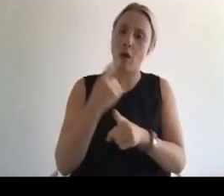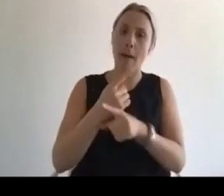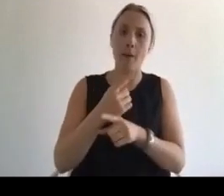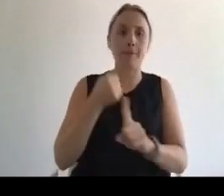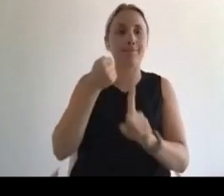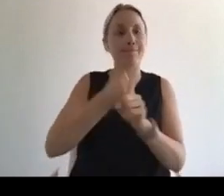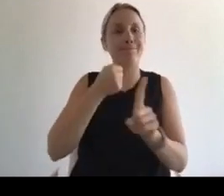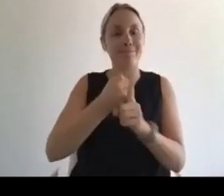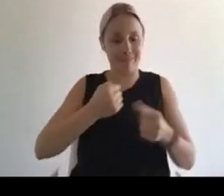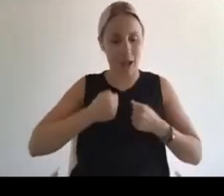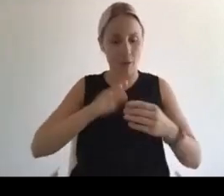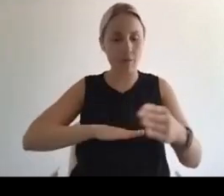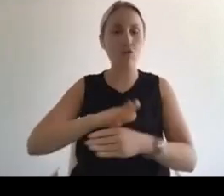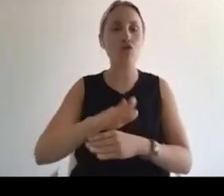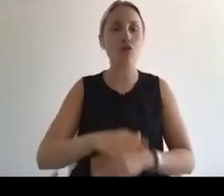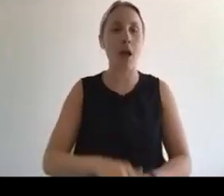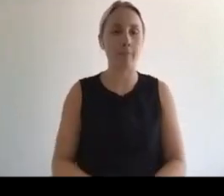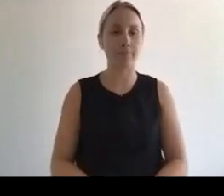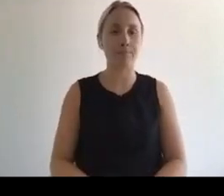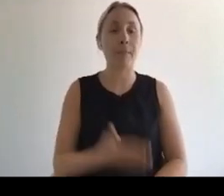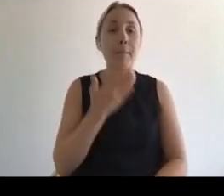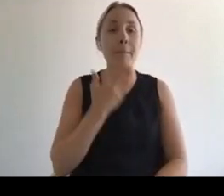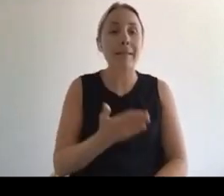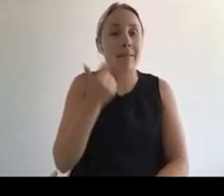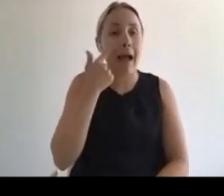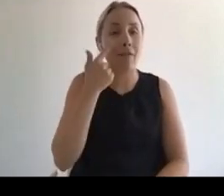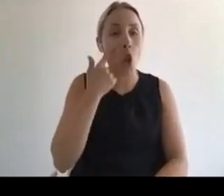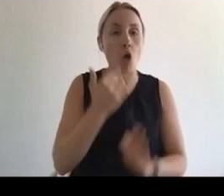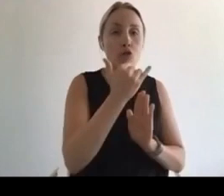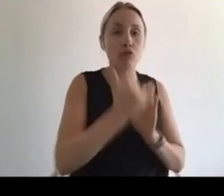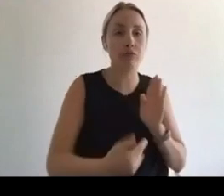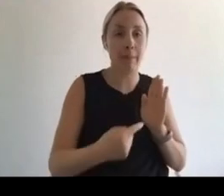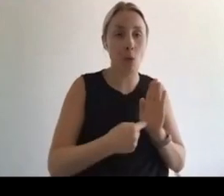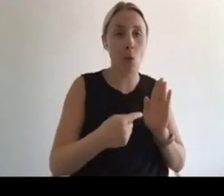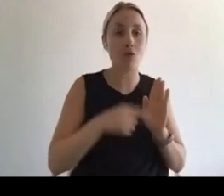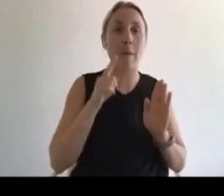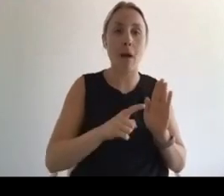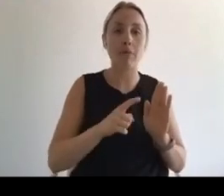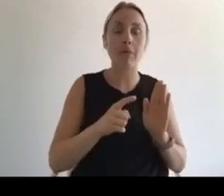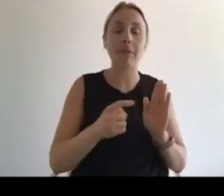more there. I just wanted to put that in the context of COVID-19. Thank you.